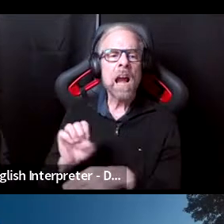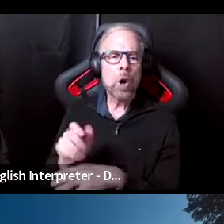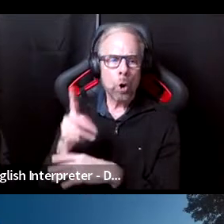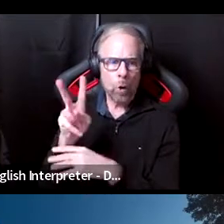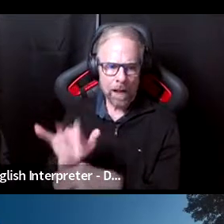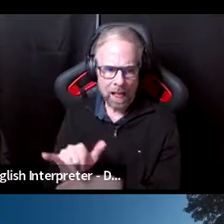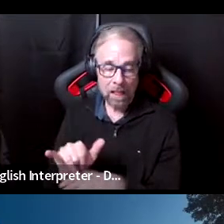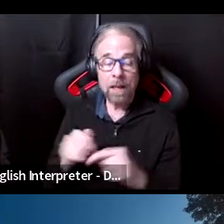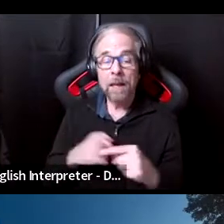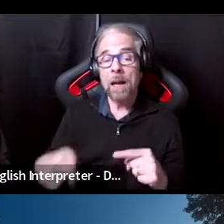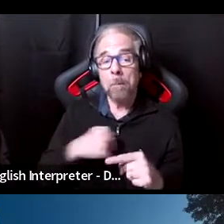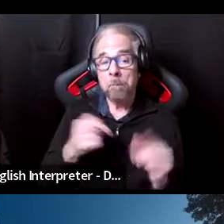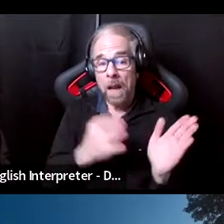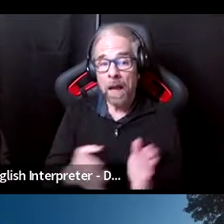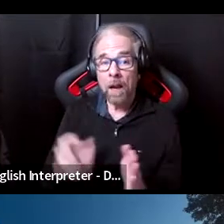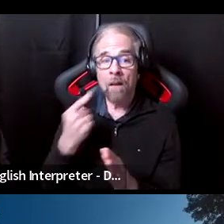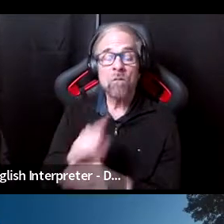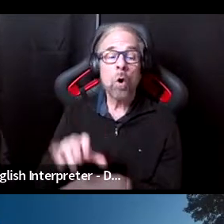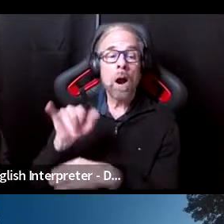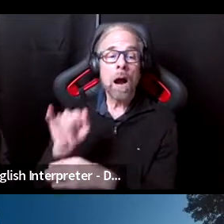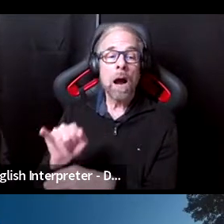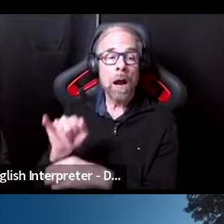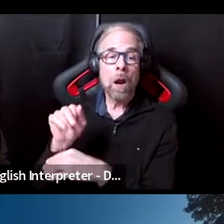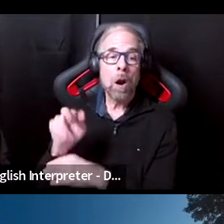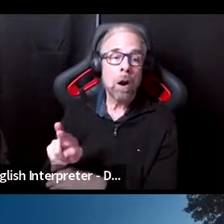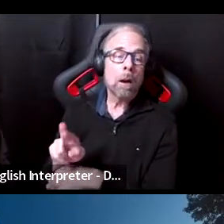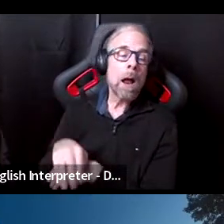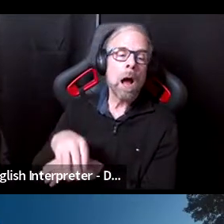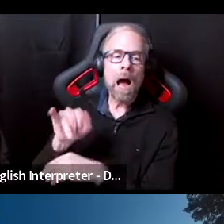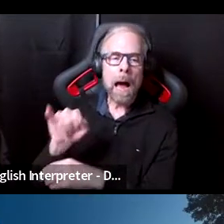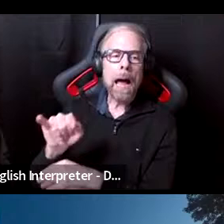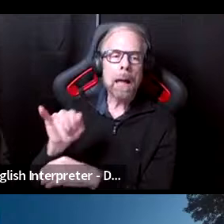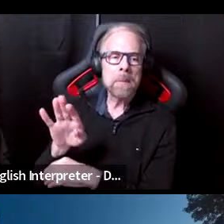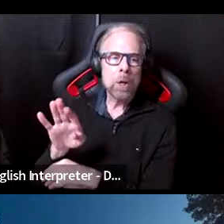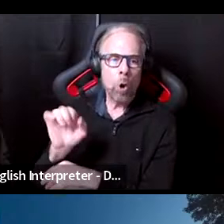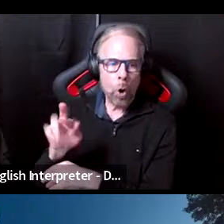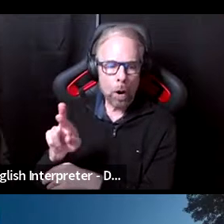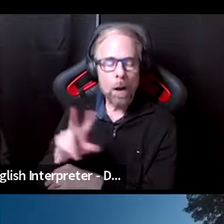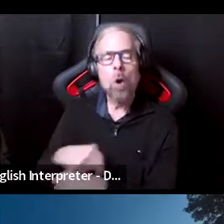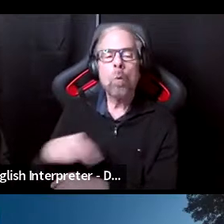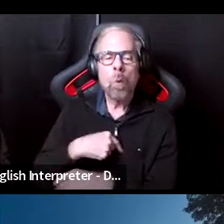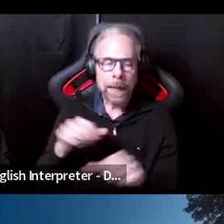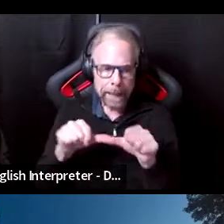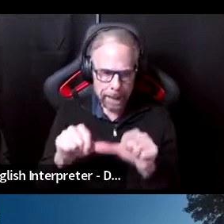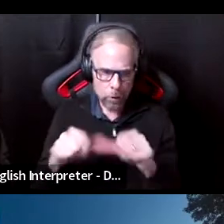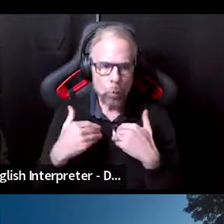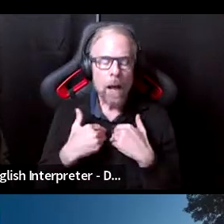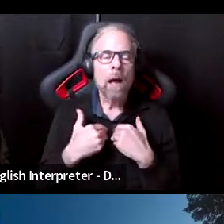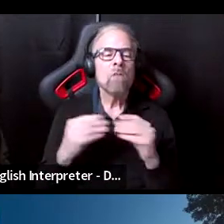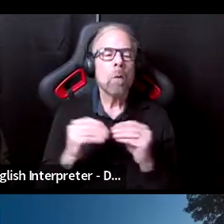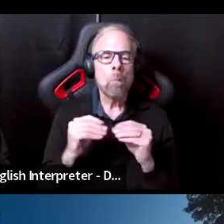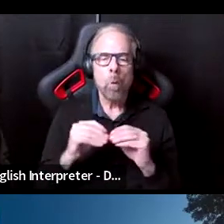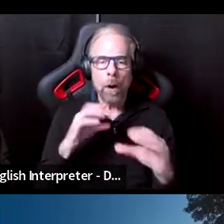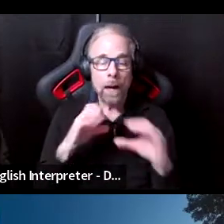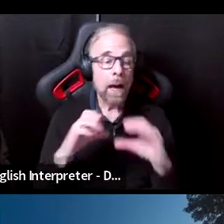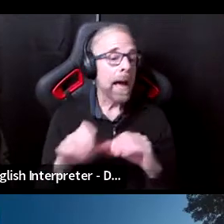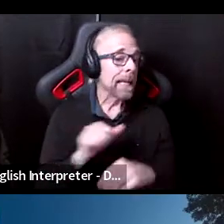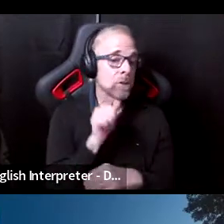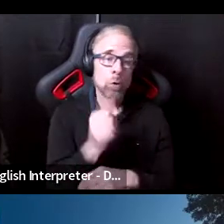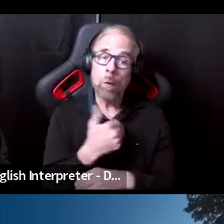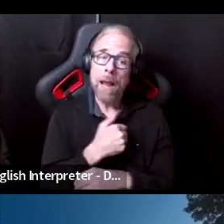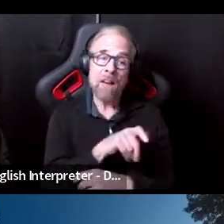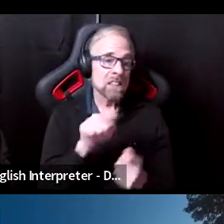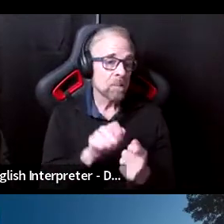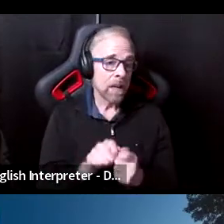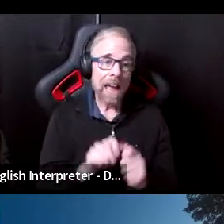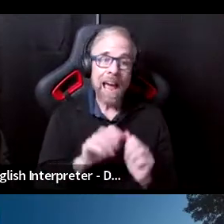planning for the Interstate Bridge Replacement program. We continue to have those conversations. I don't have the specifics on how high the